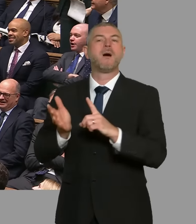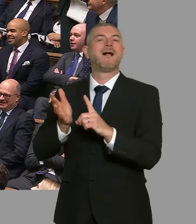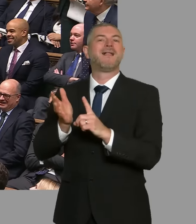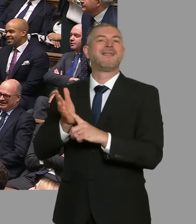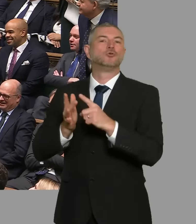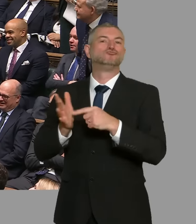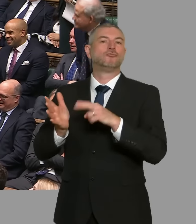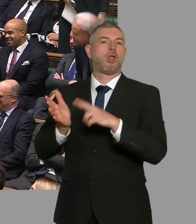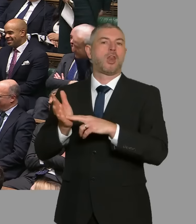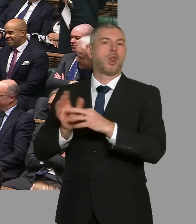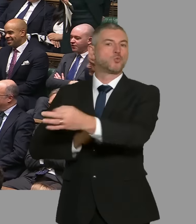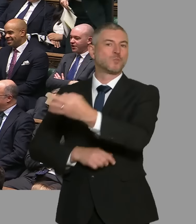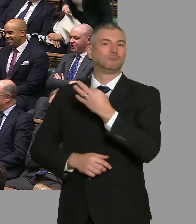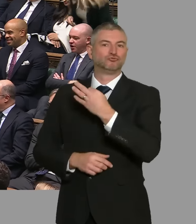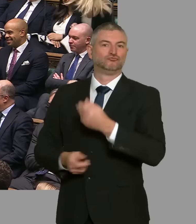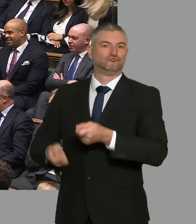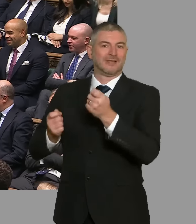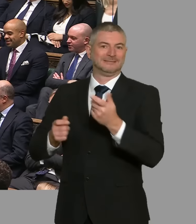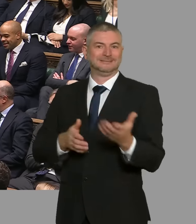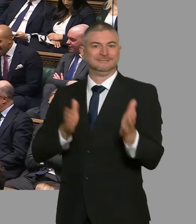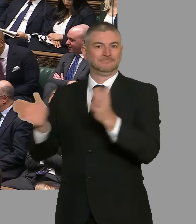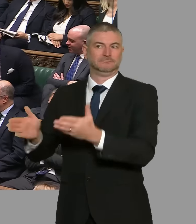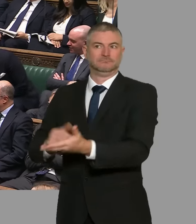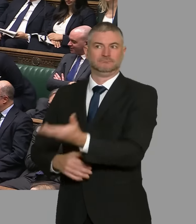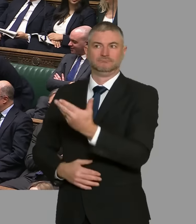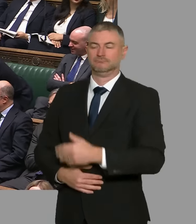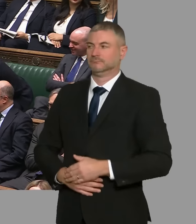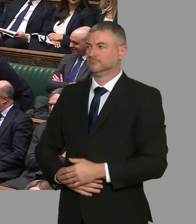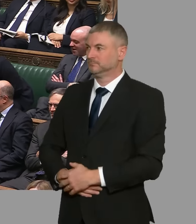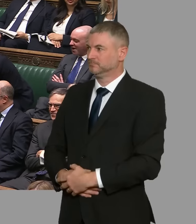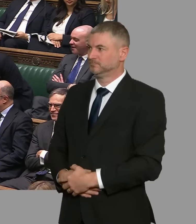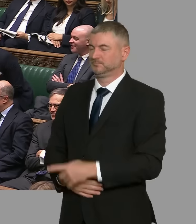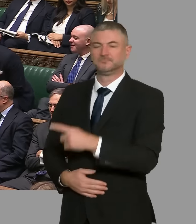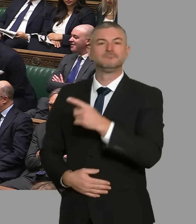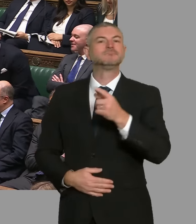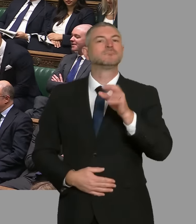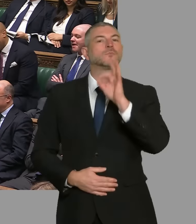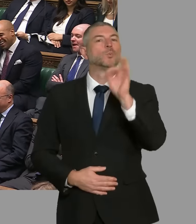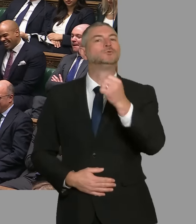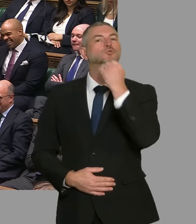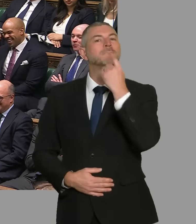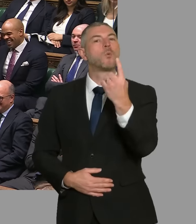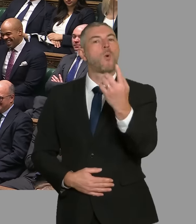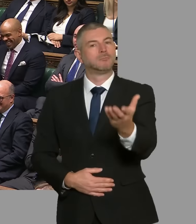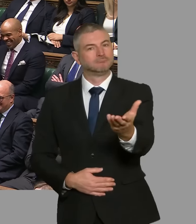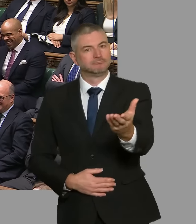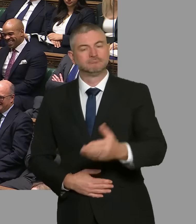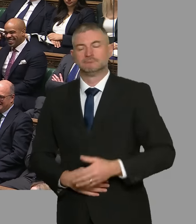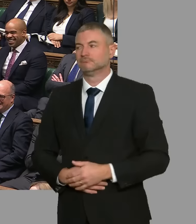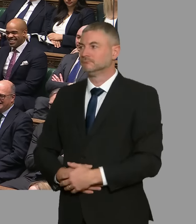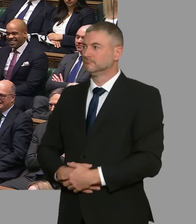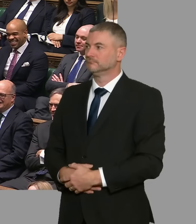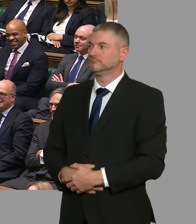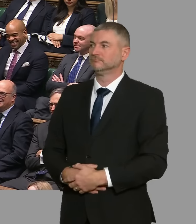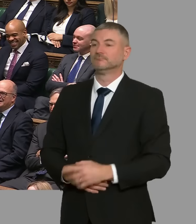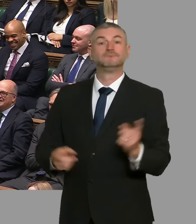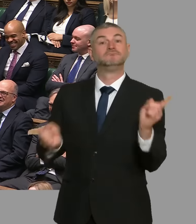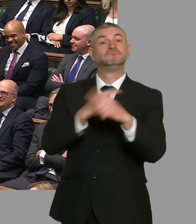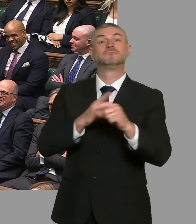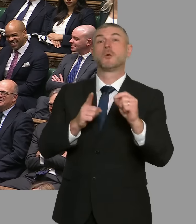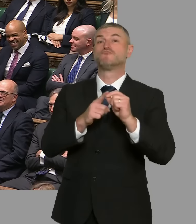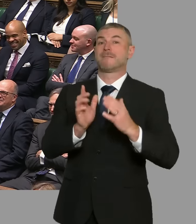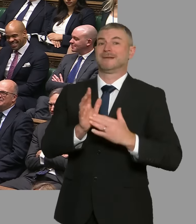Number one, Mr. Speaker. Well, Prime Minister. Can I also welcome the Canadian